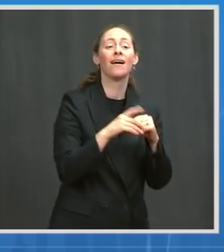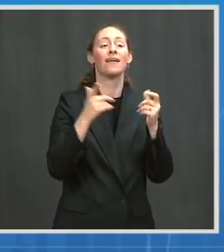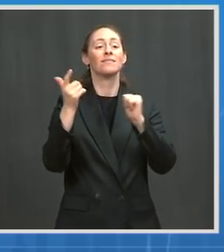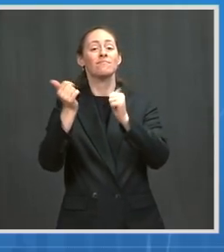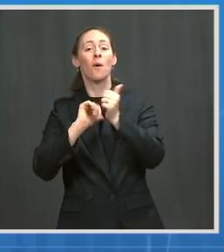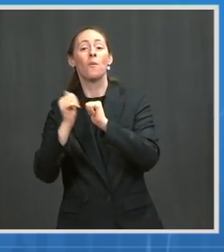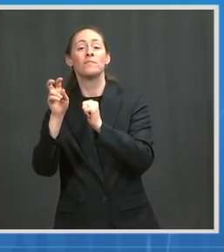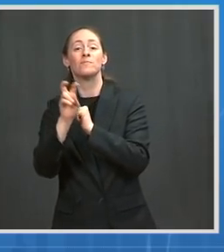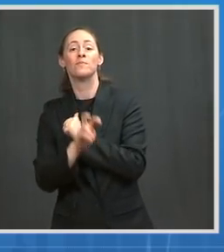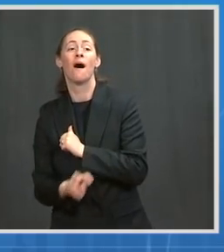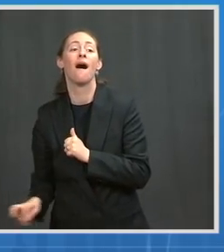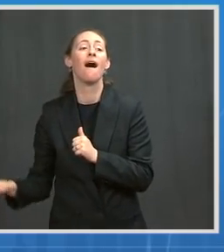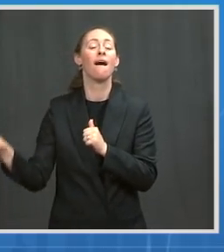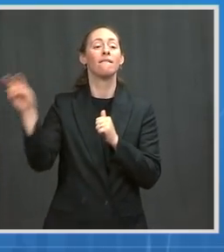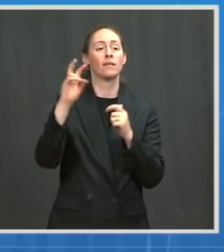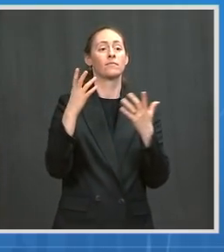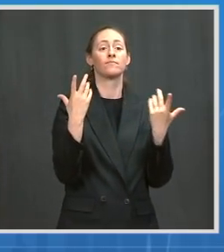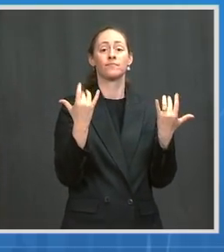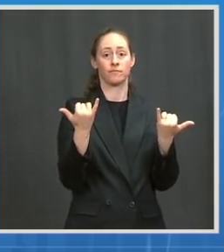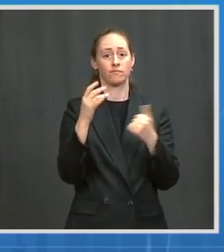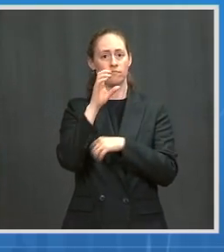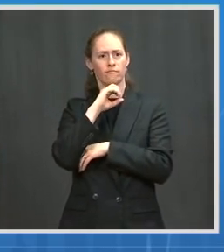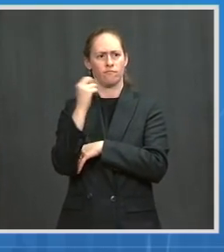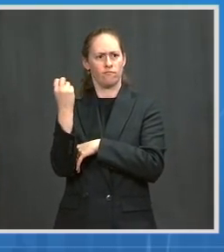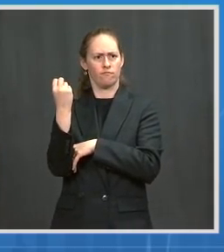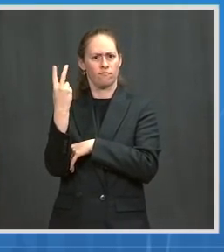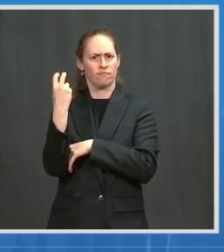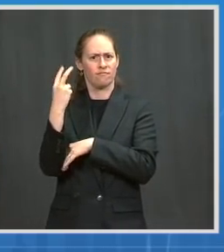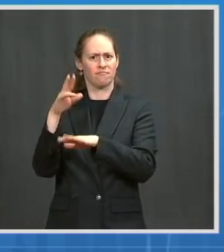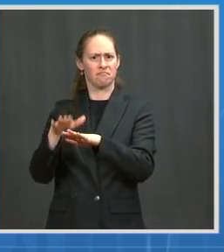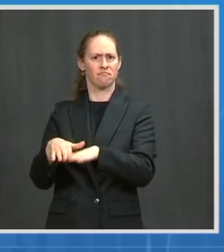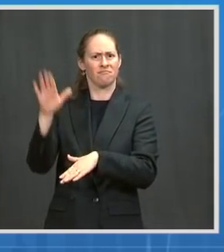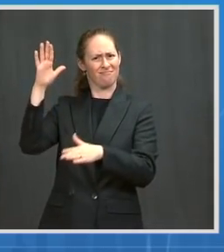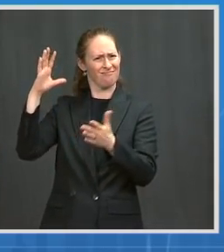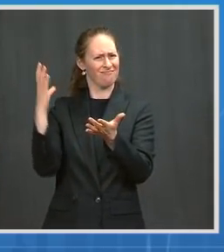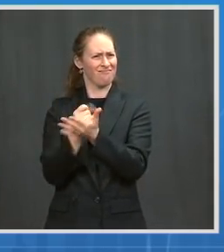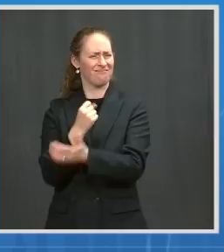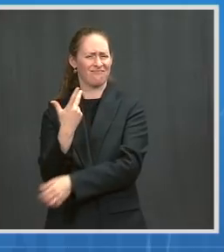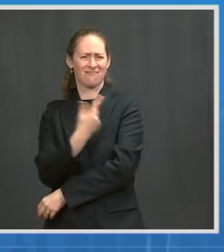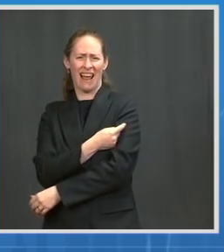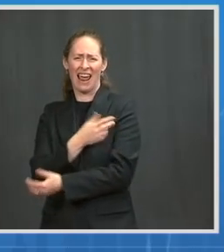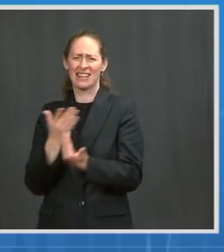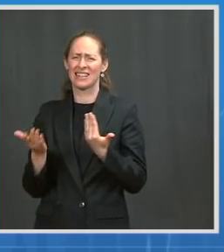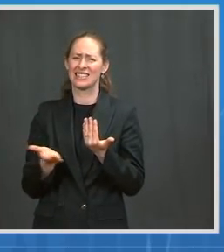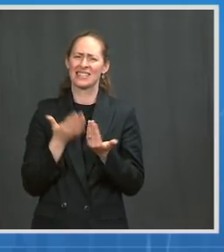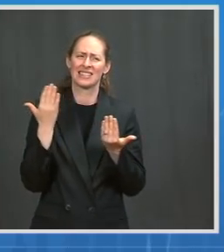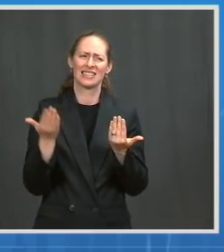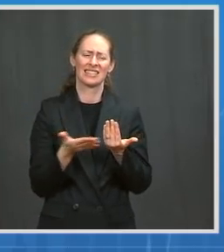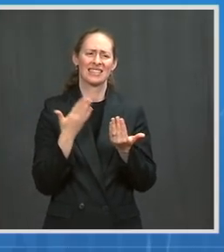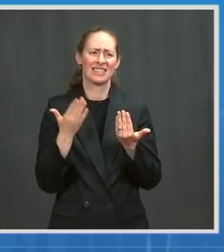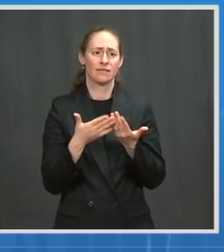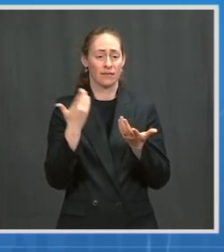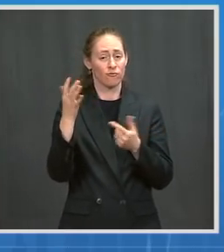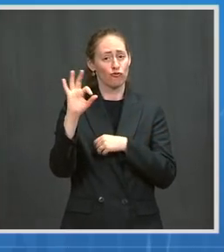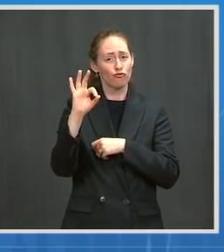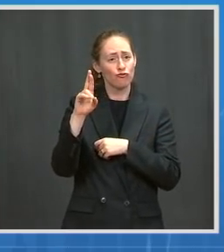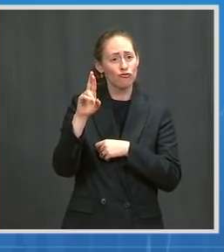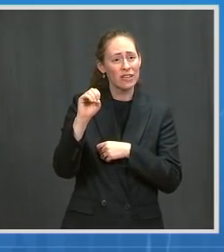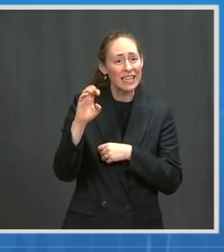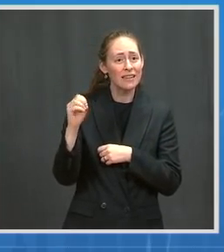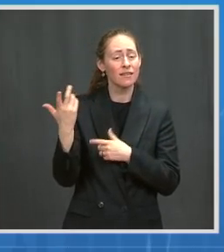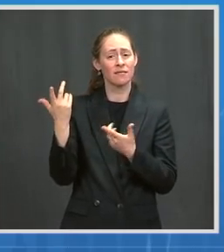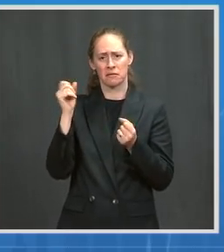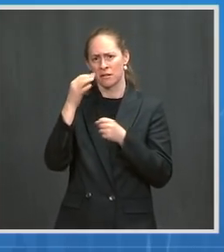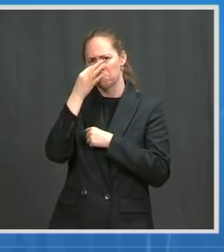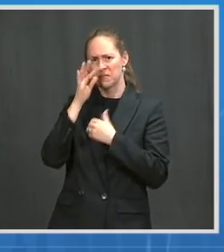older is eligible to get vaccinated. It's never been easier or more convenient. Vaccines are free and available at a location